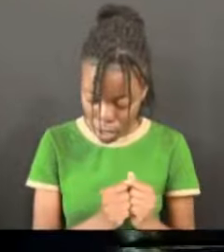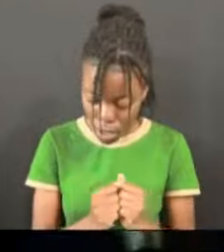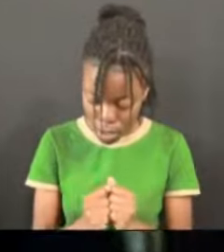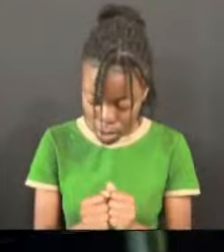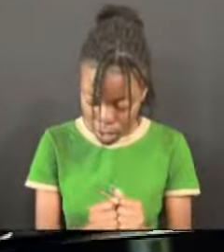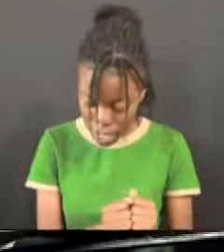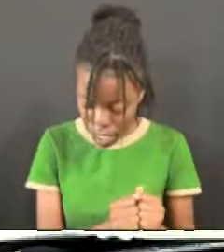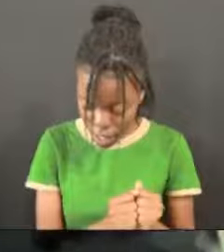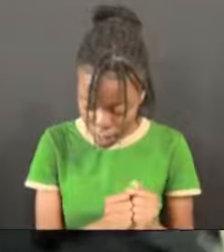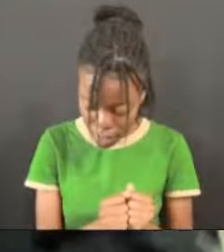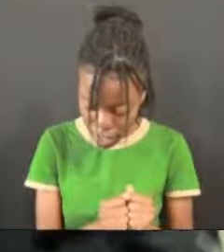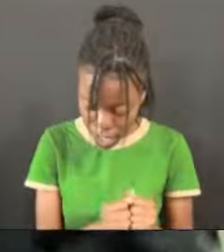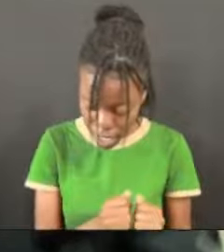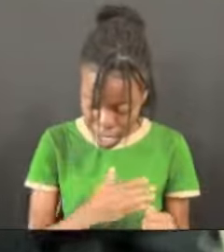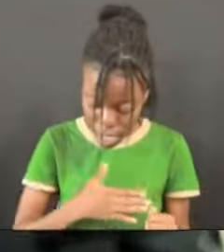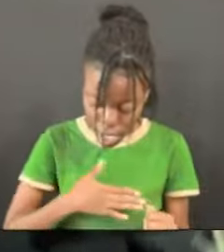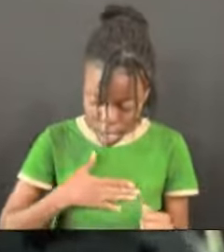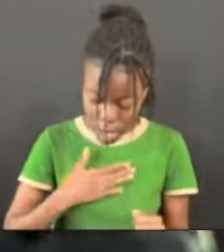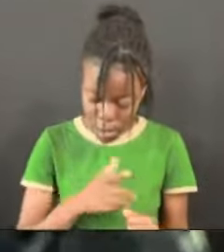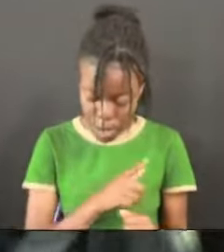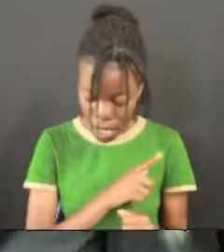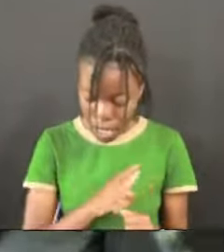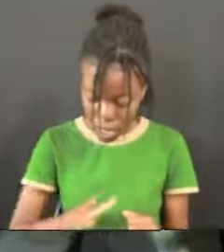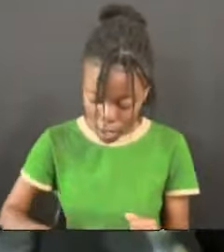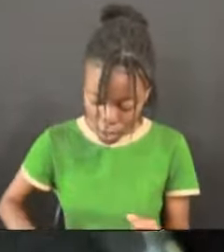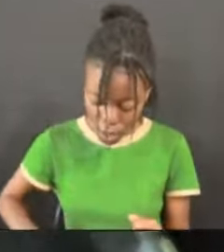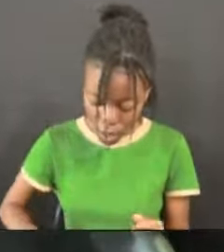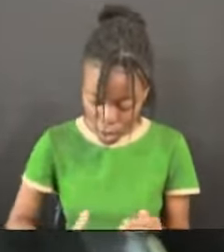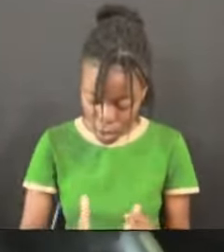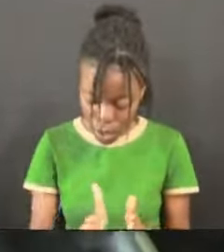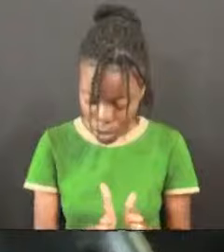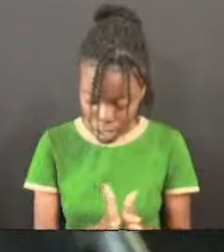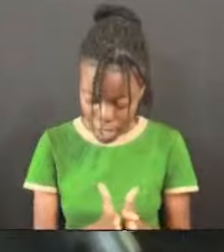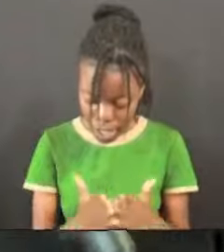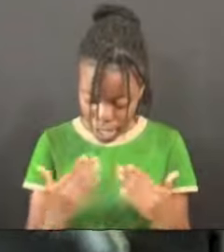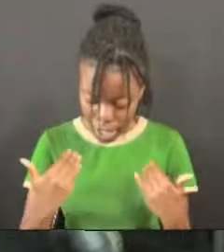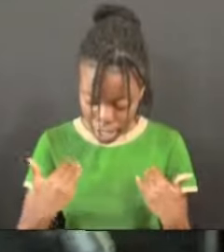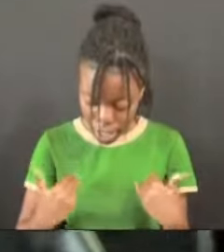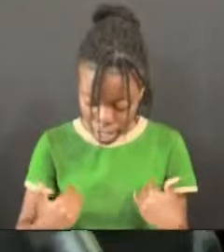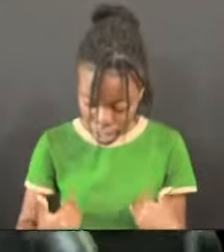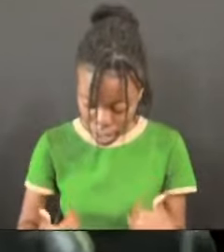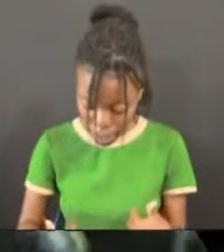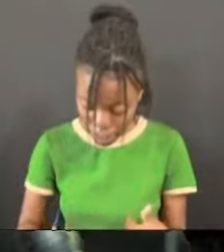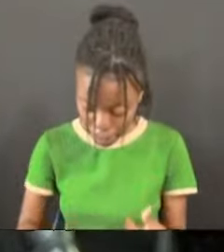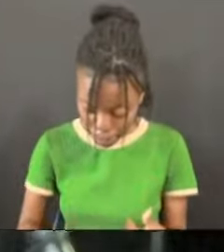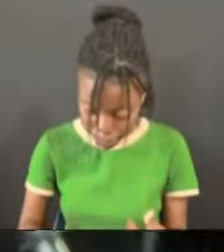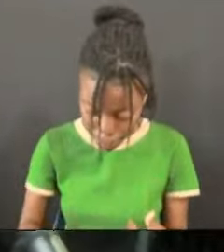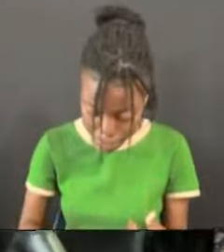talk together, my Lord and